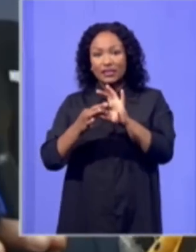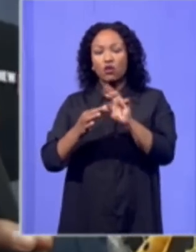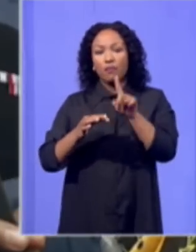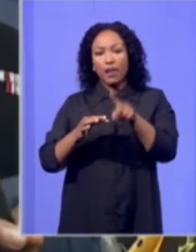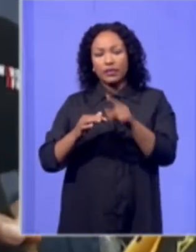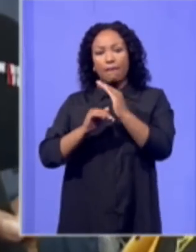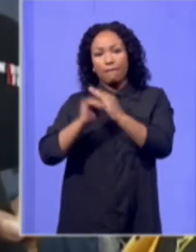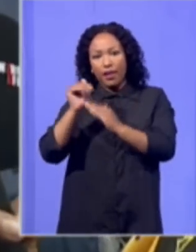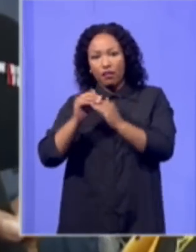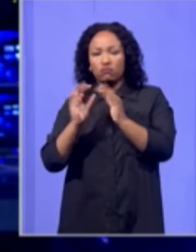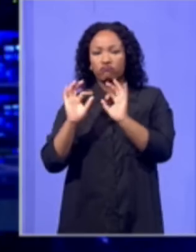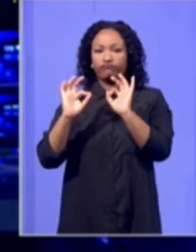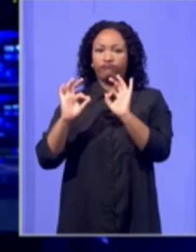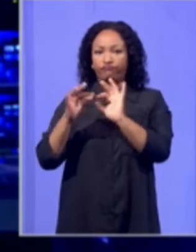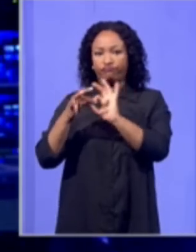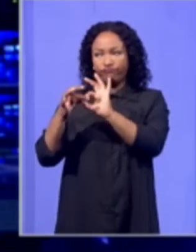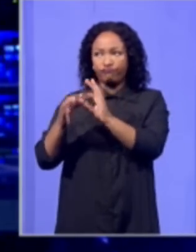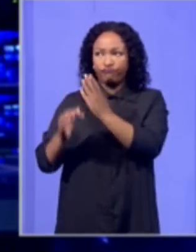rebuild.